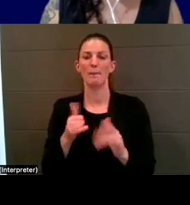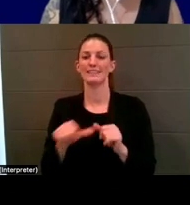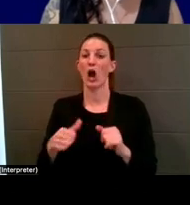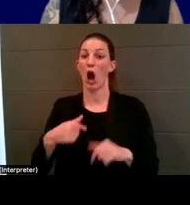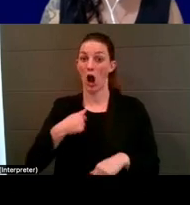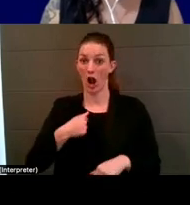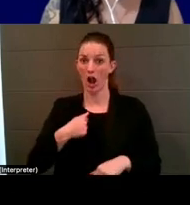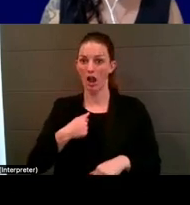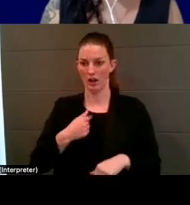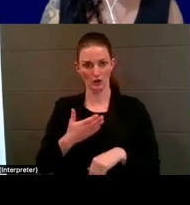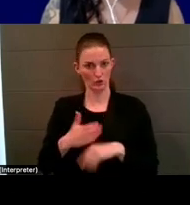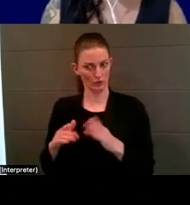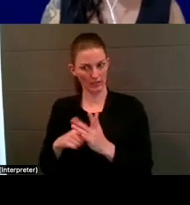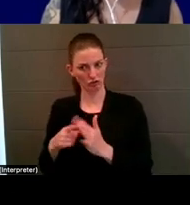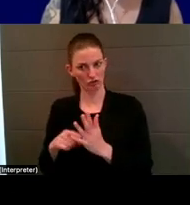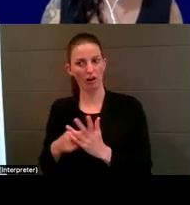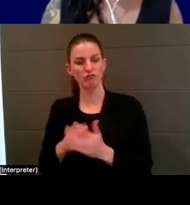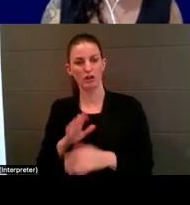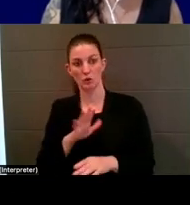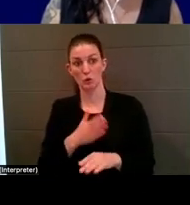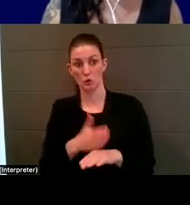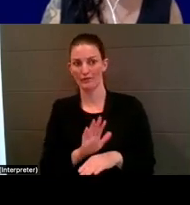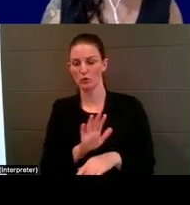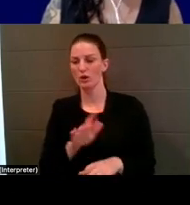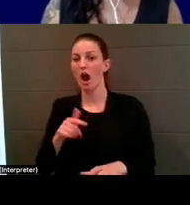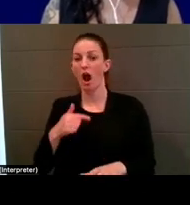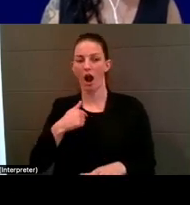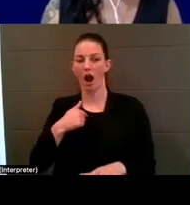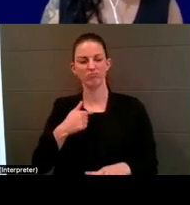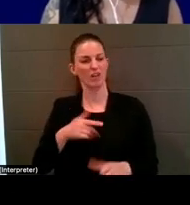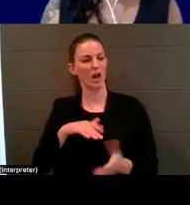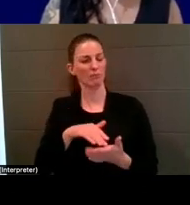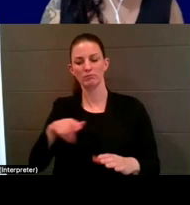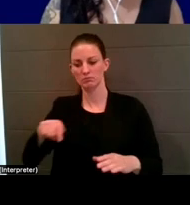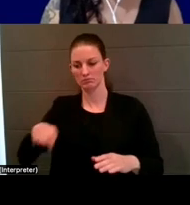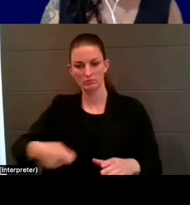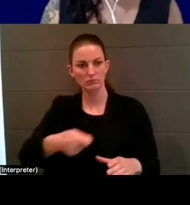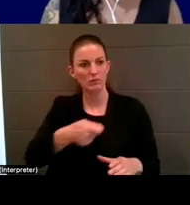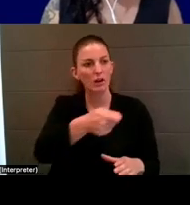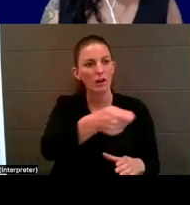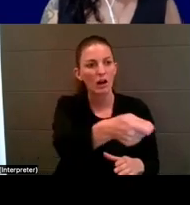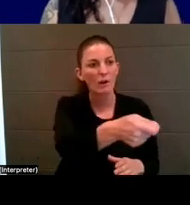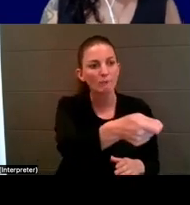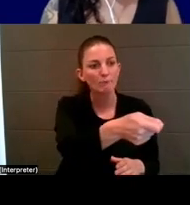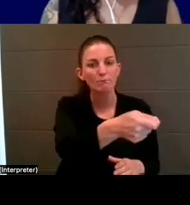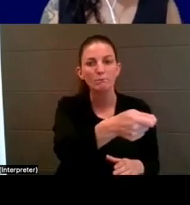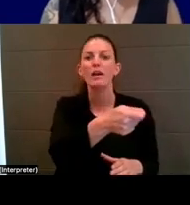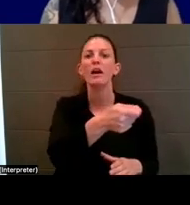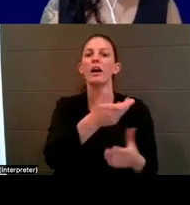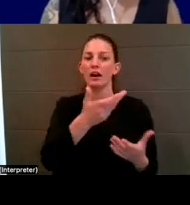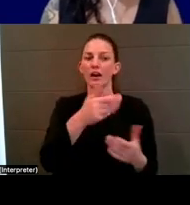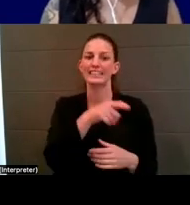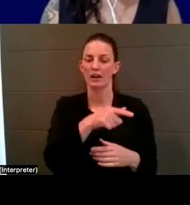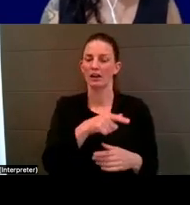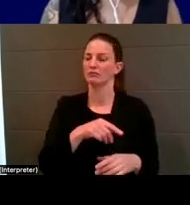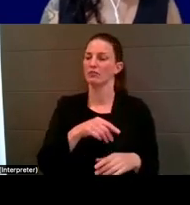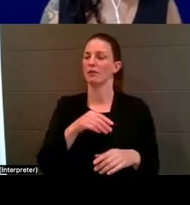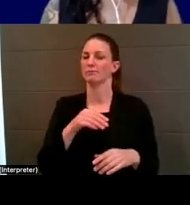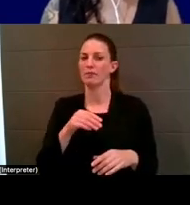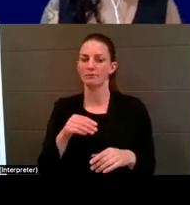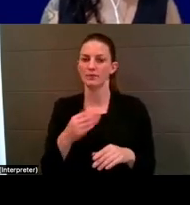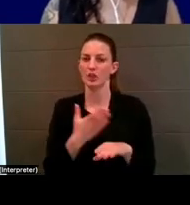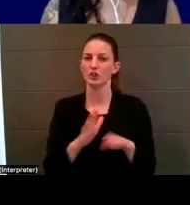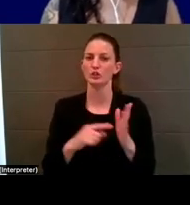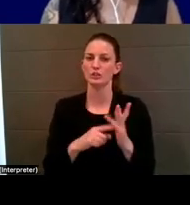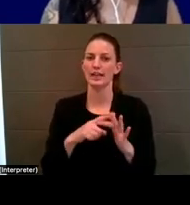And then over time, we'll reduce the supports we give. And this would be in partnership with a professional such as an